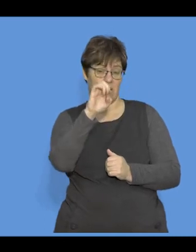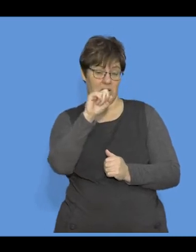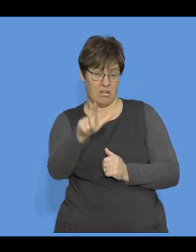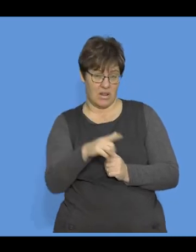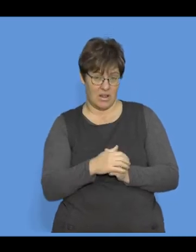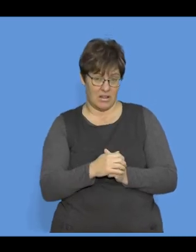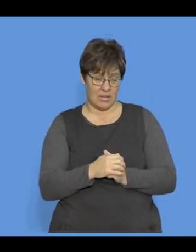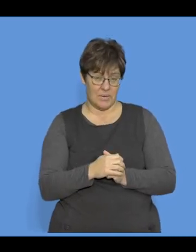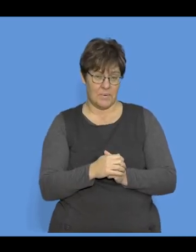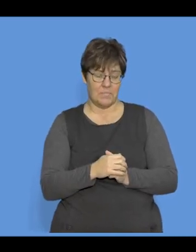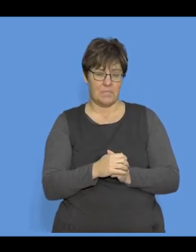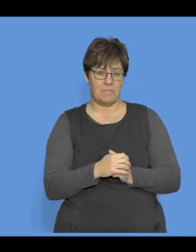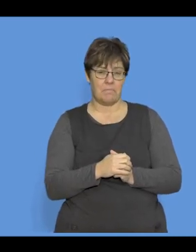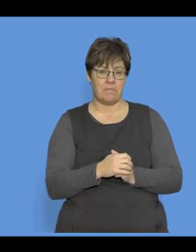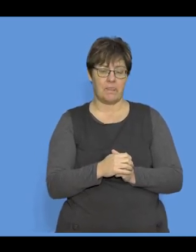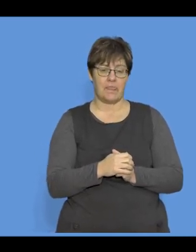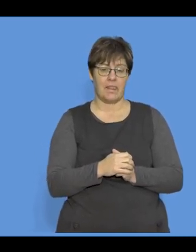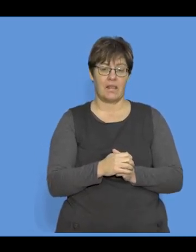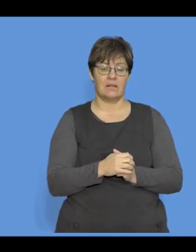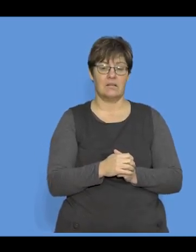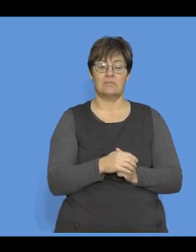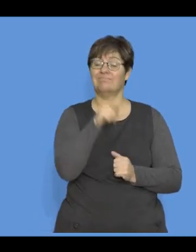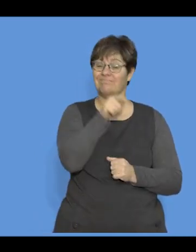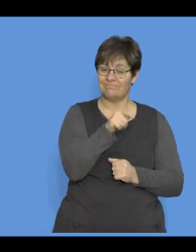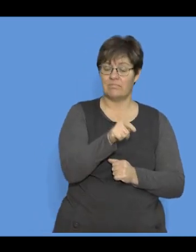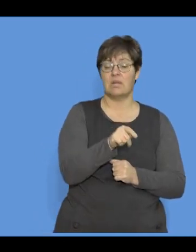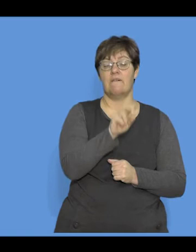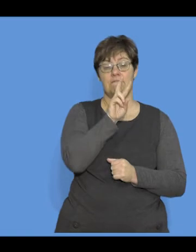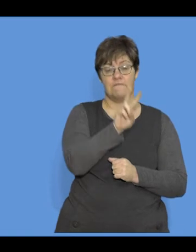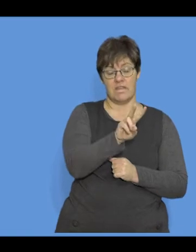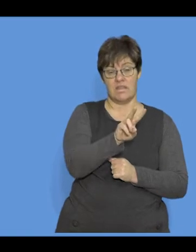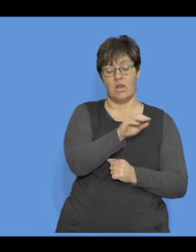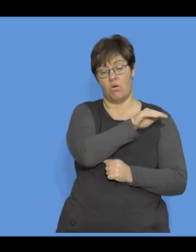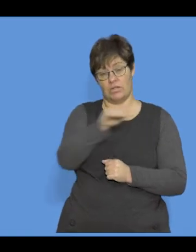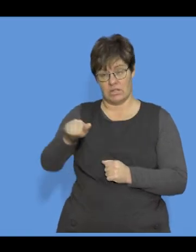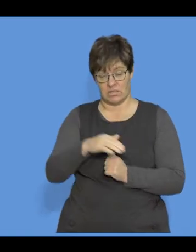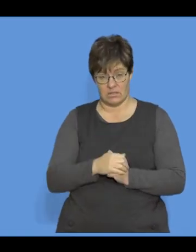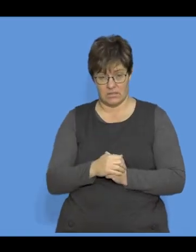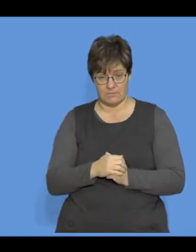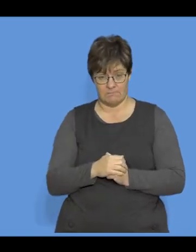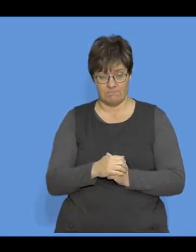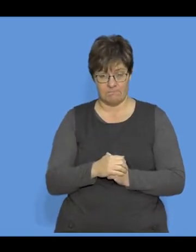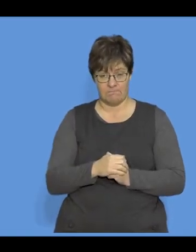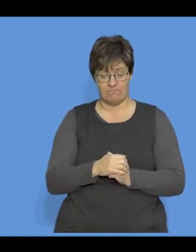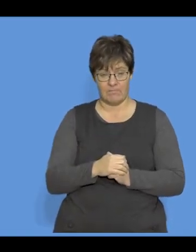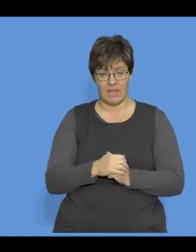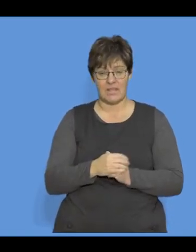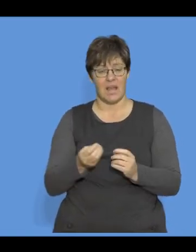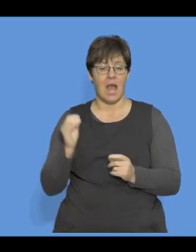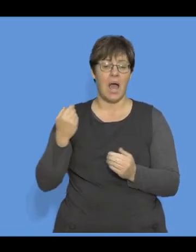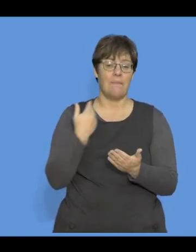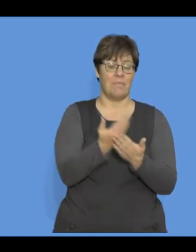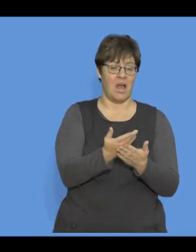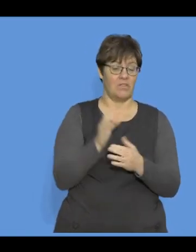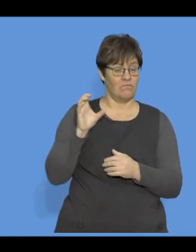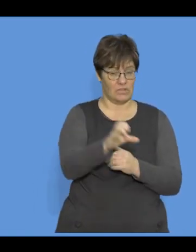and you're going to put in this one as the V horizontal. Those are the components of the applied force.